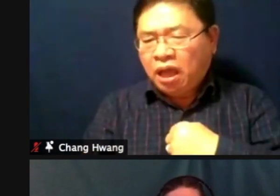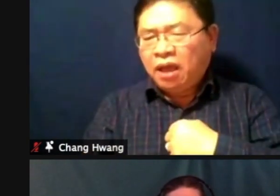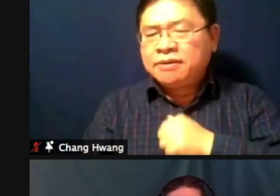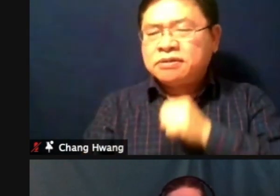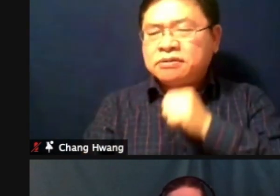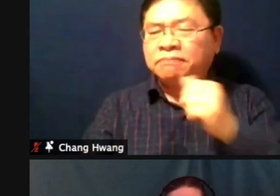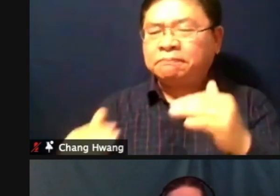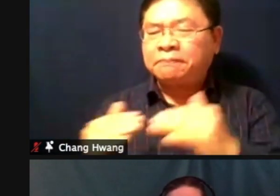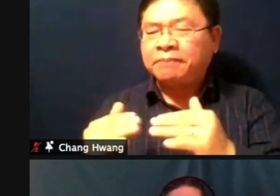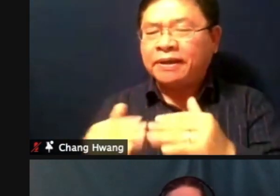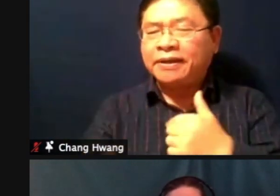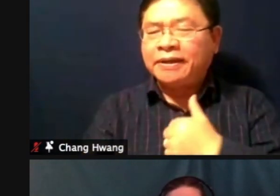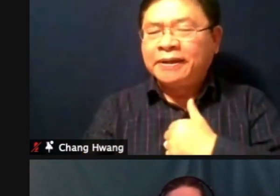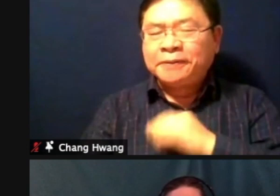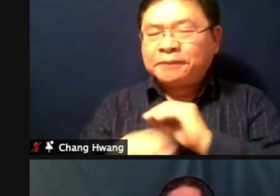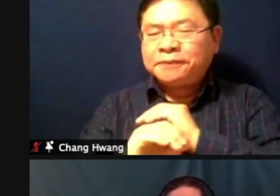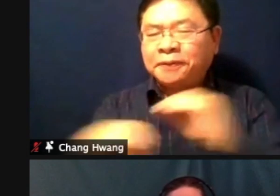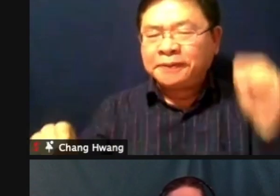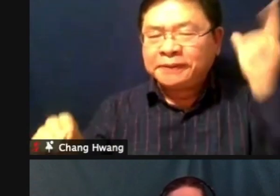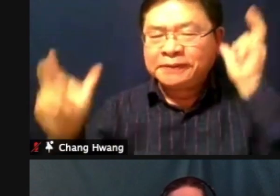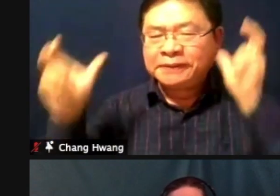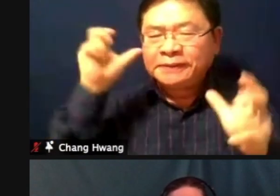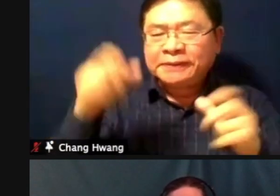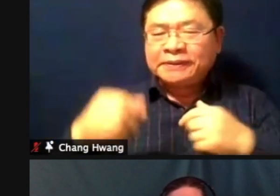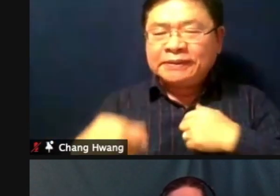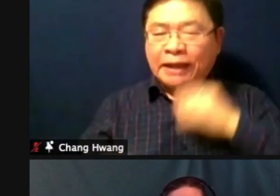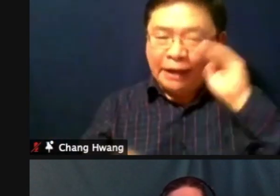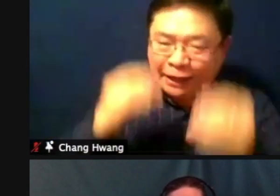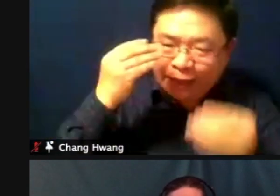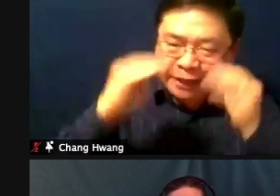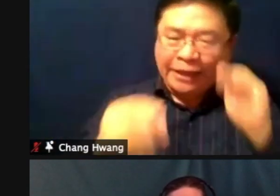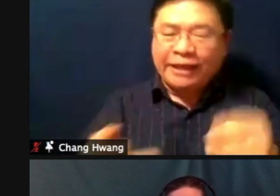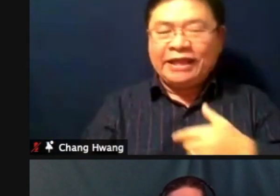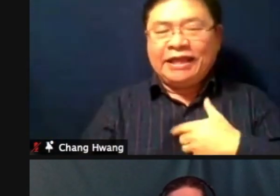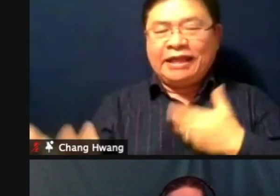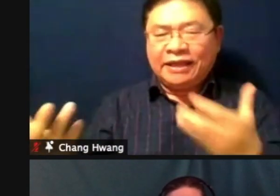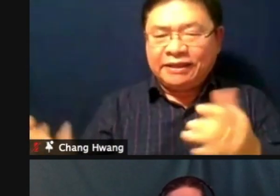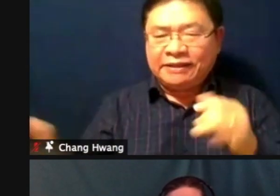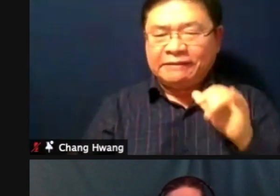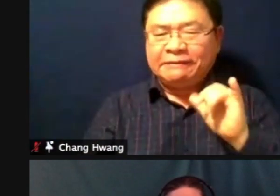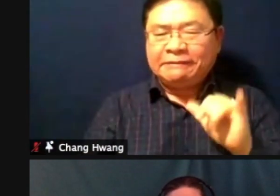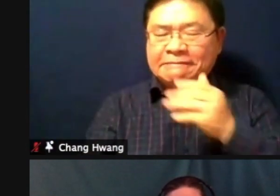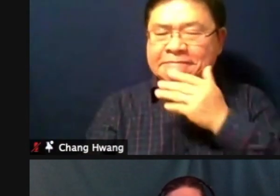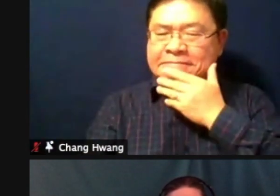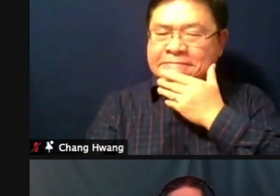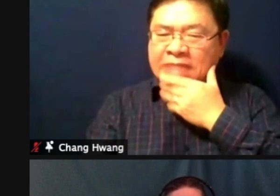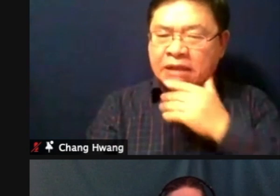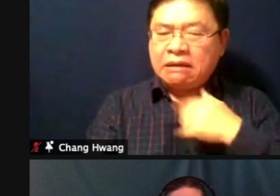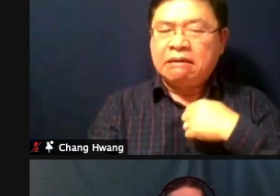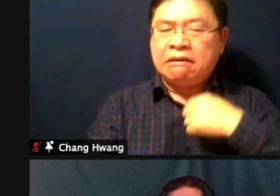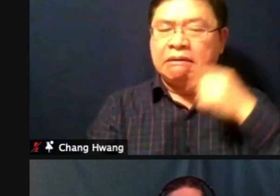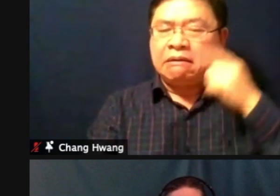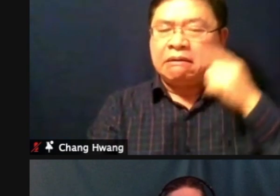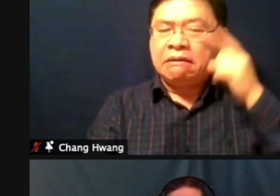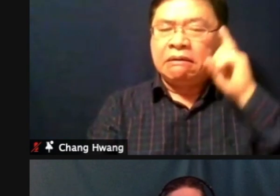songs while driving, and that's the kind of thing that might keep you up. That's what they told me their strategy was. And it felt very unfair that I had no such